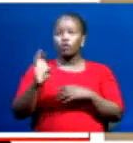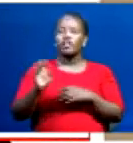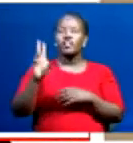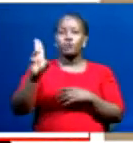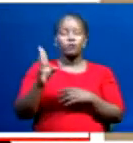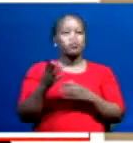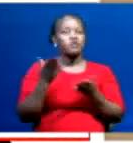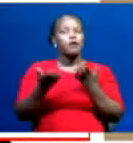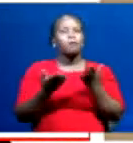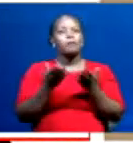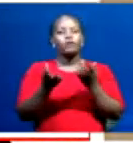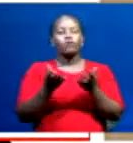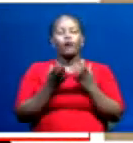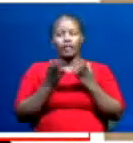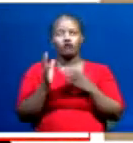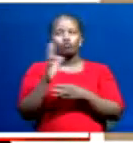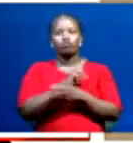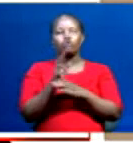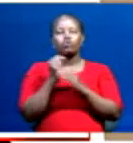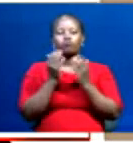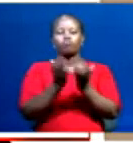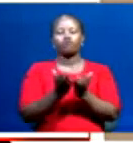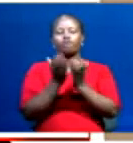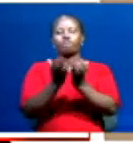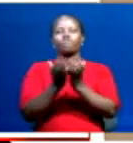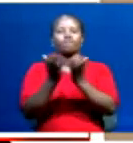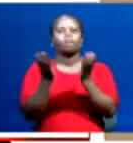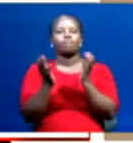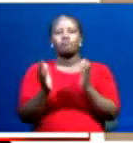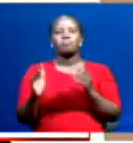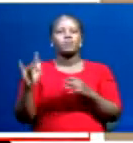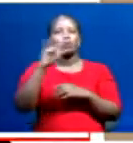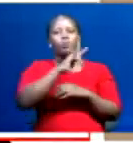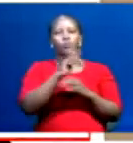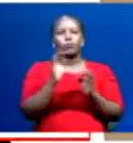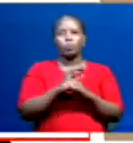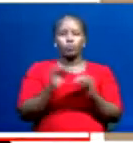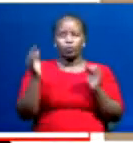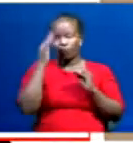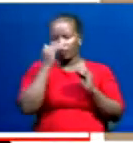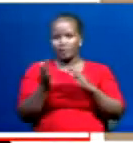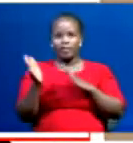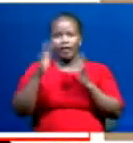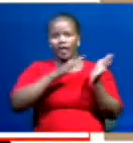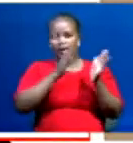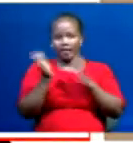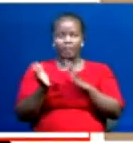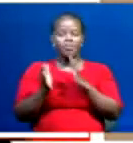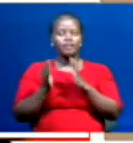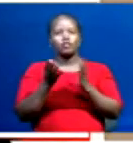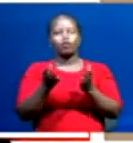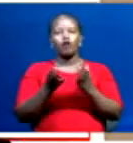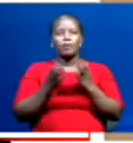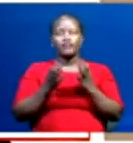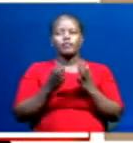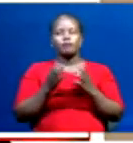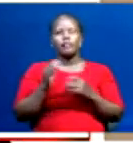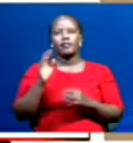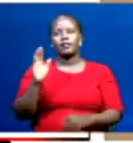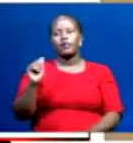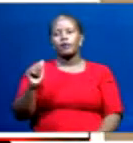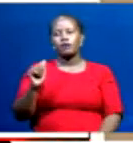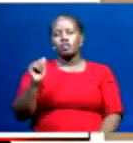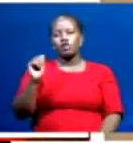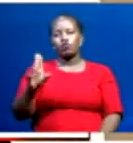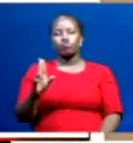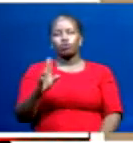sea freight over air freight due to logistics and climate conscious requirements by EU authorities. Trade